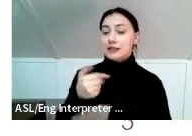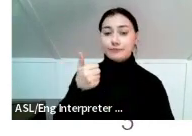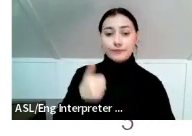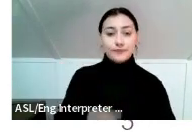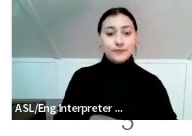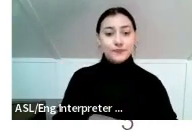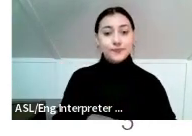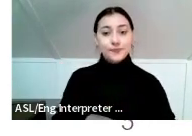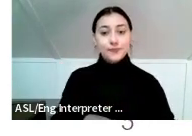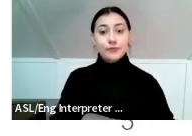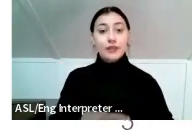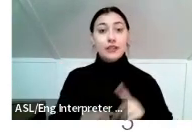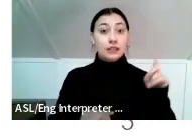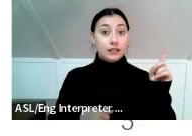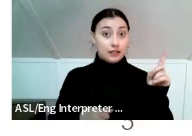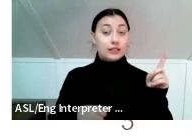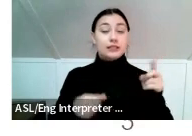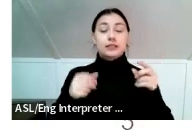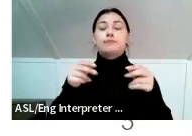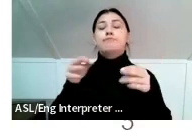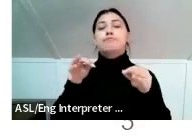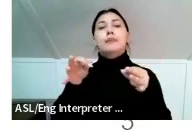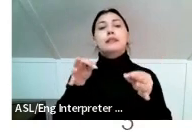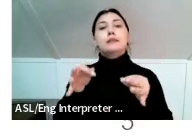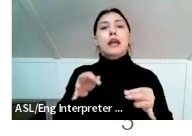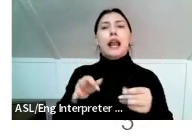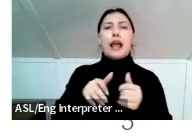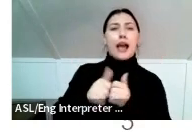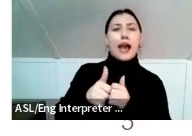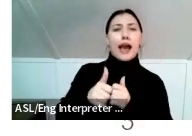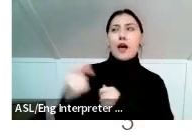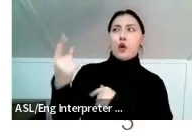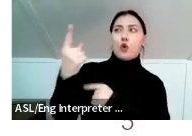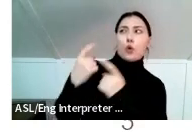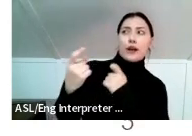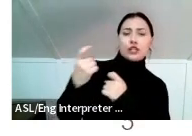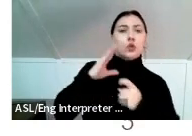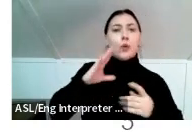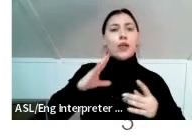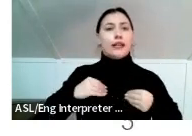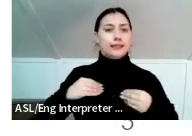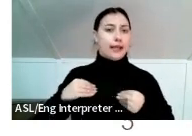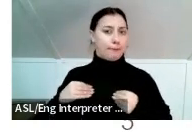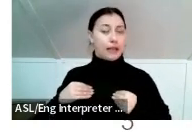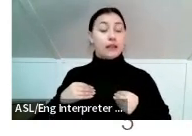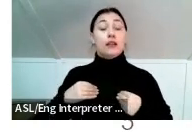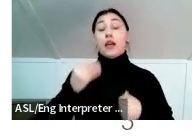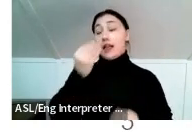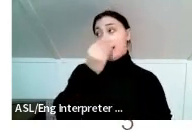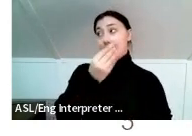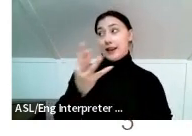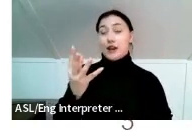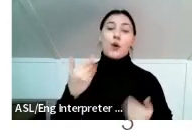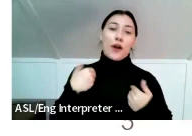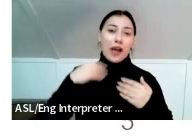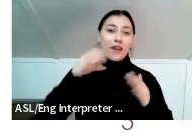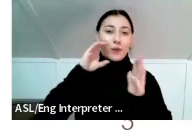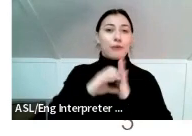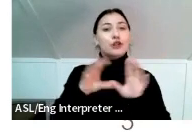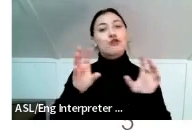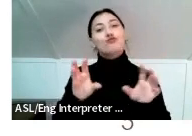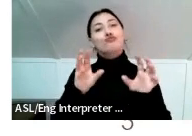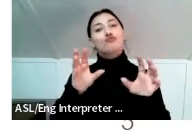So this slide details how we'll be taking questions for the section. And just another note, this also comes with a decorative image on the